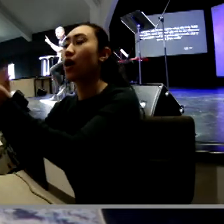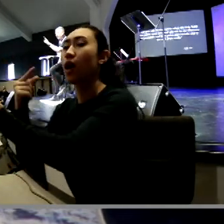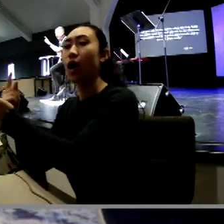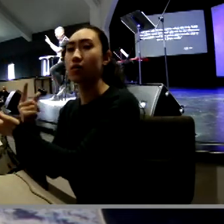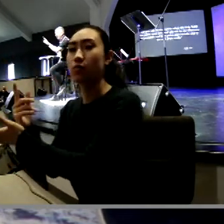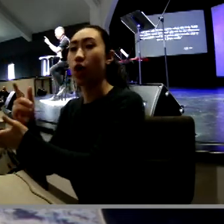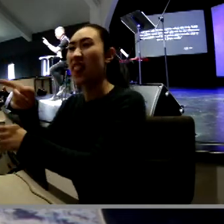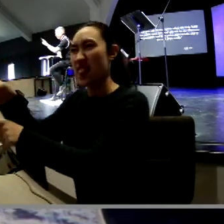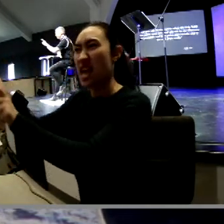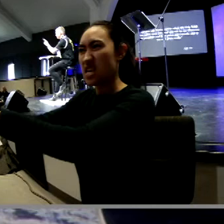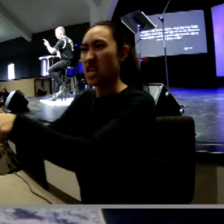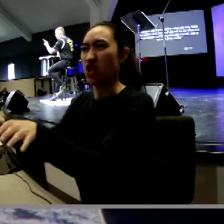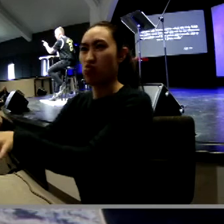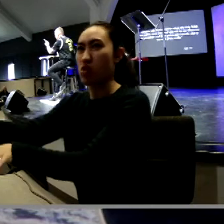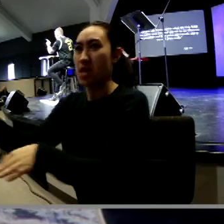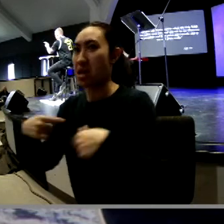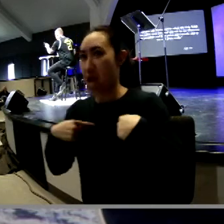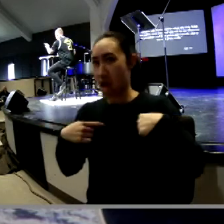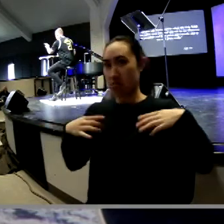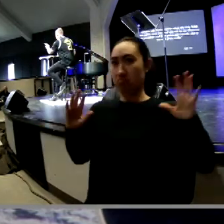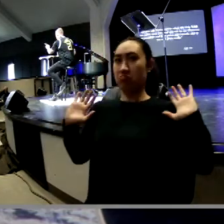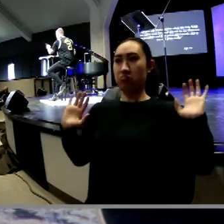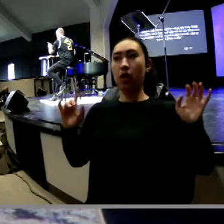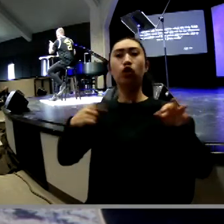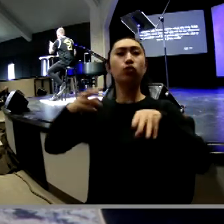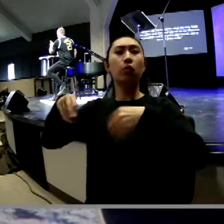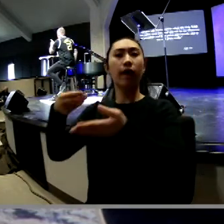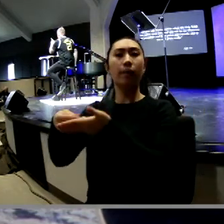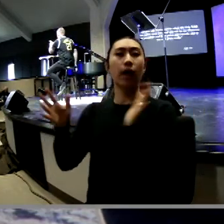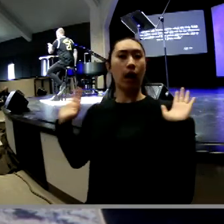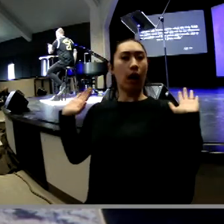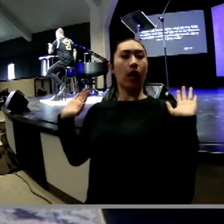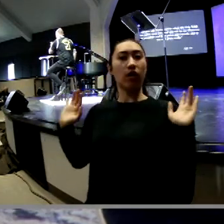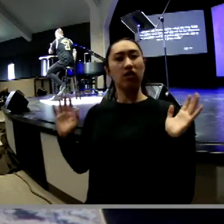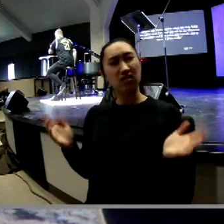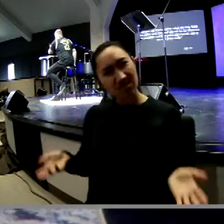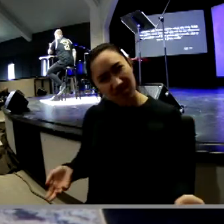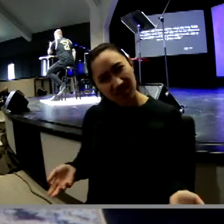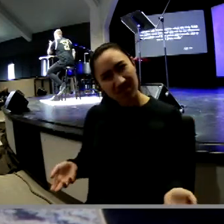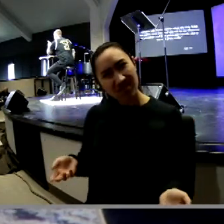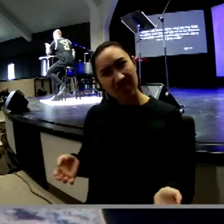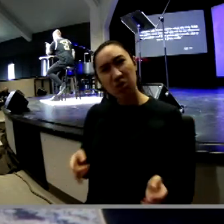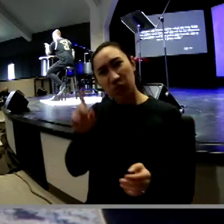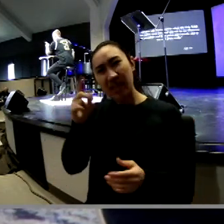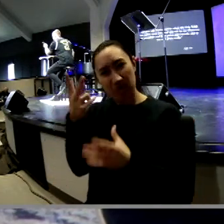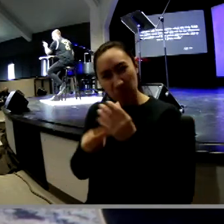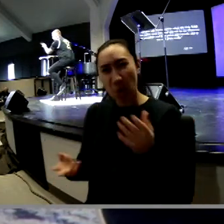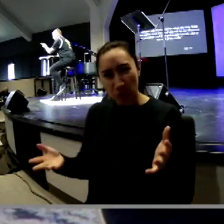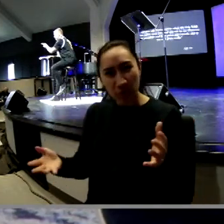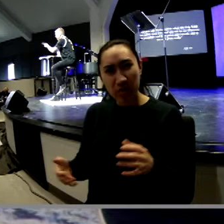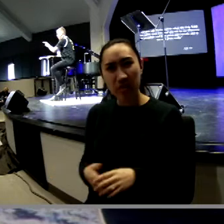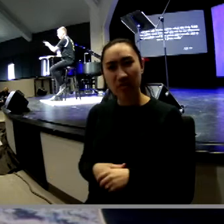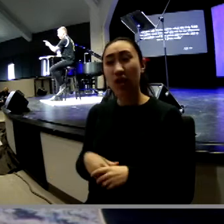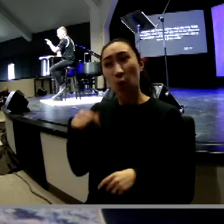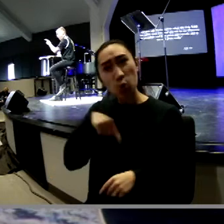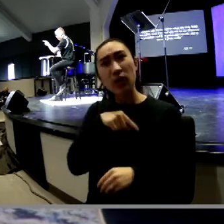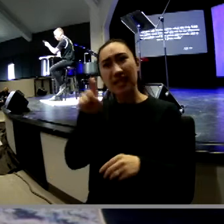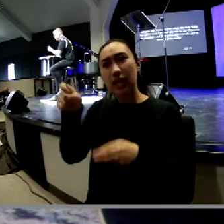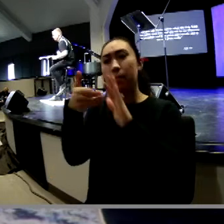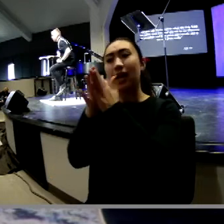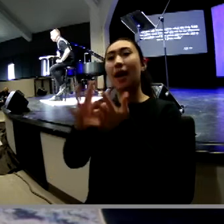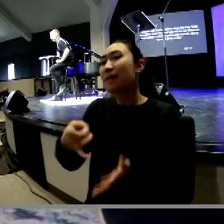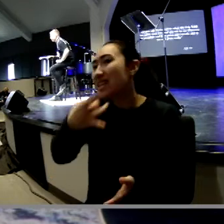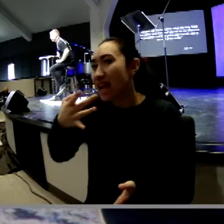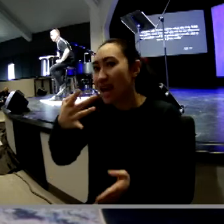will regain our voice in this city. And we will bring light and hope, and darkness will hear us. Are